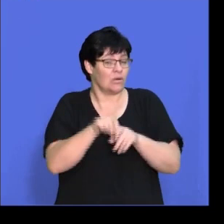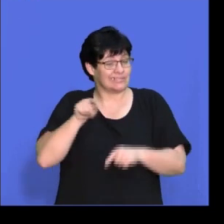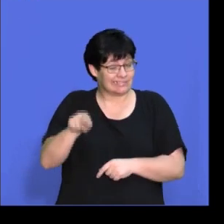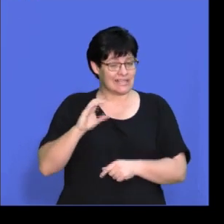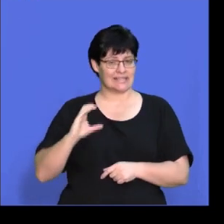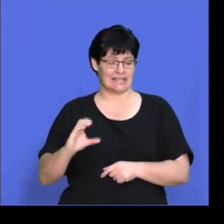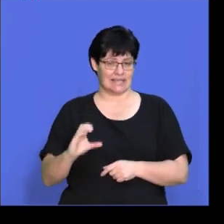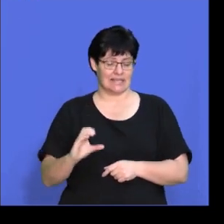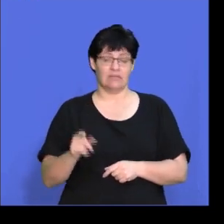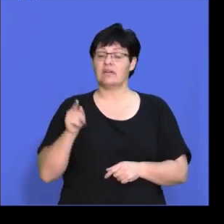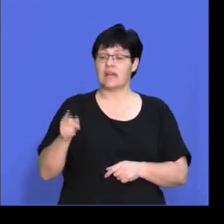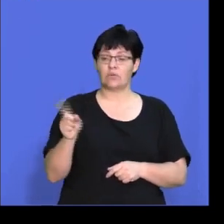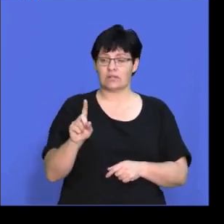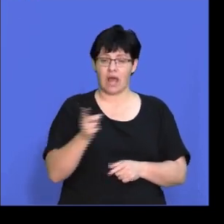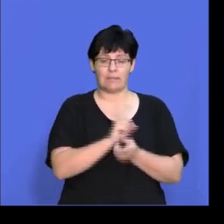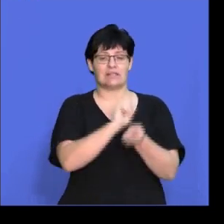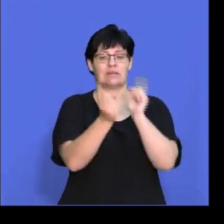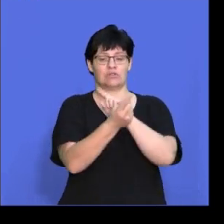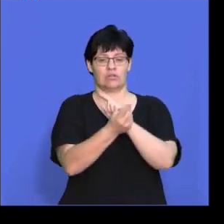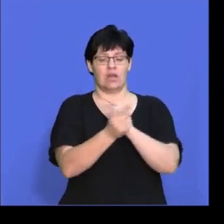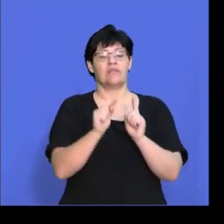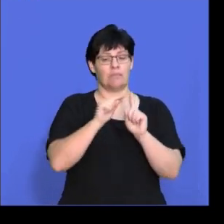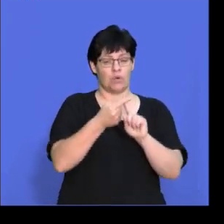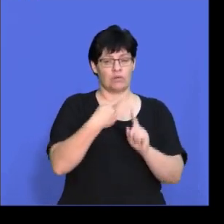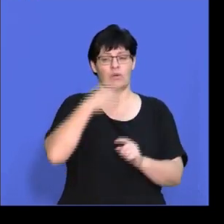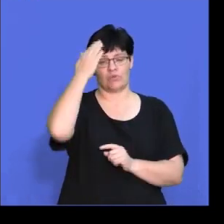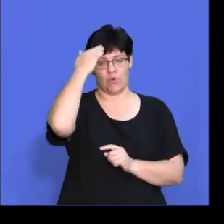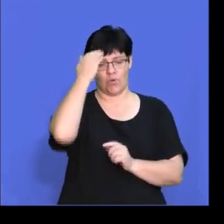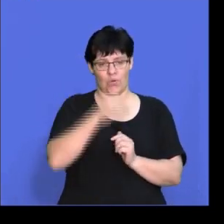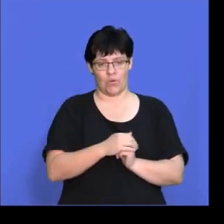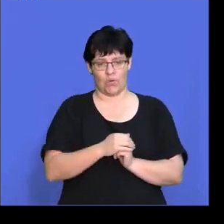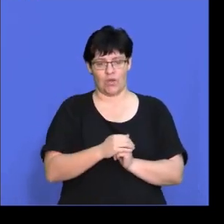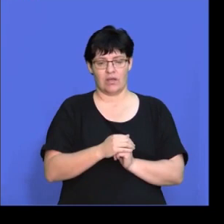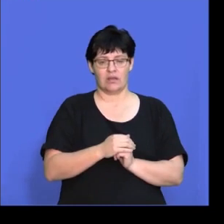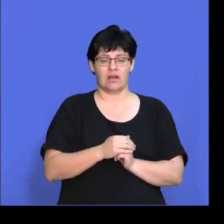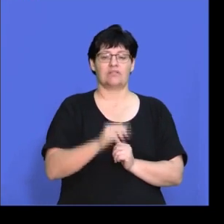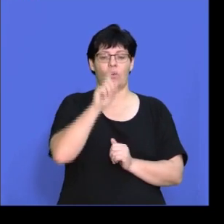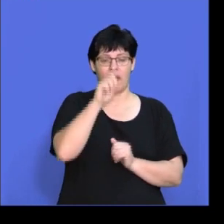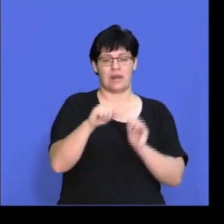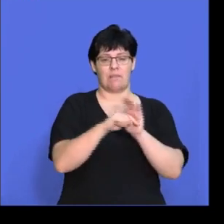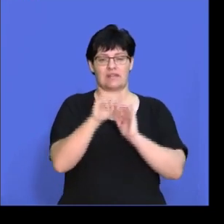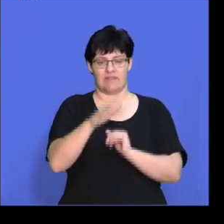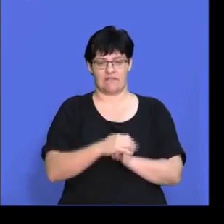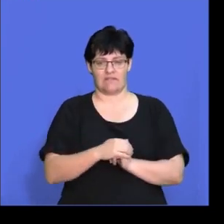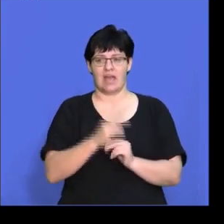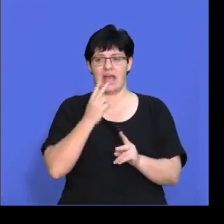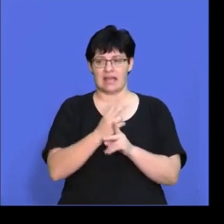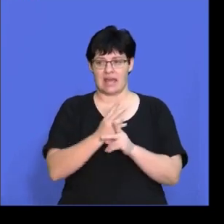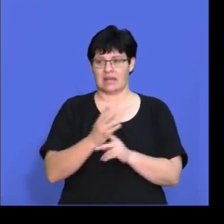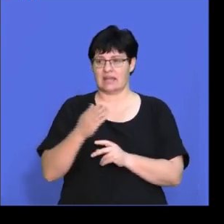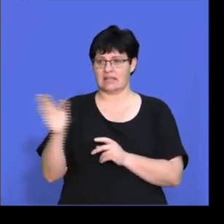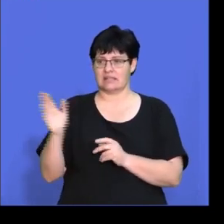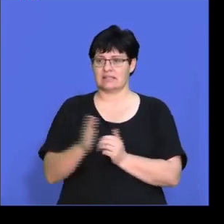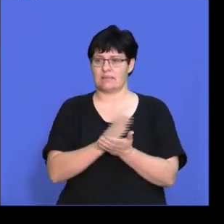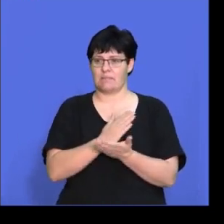that is c. And for that, I'm going to substitute in the point that I know, which is the 1 and the minus 5. So again, I'm going to just erase